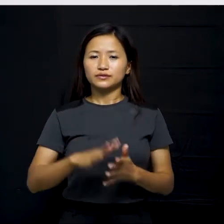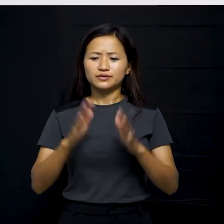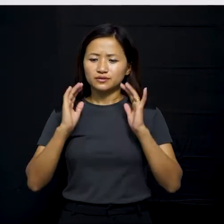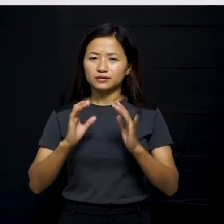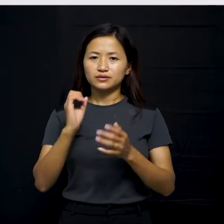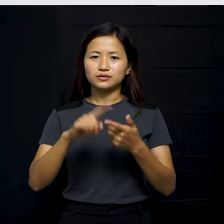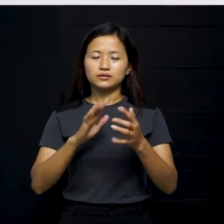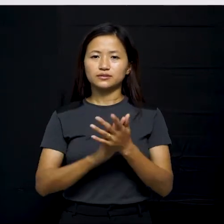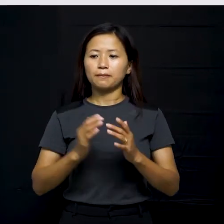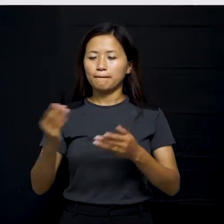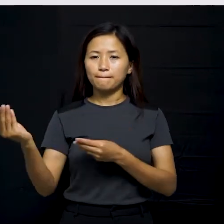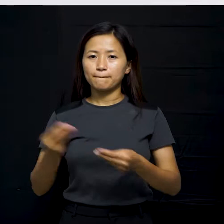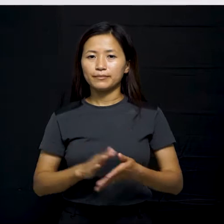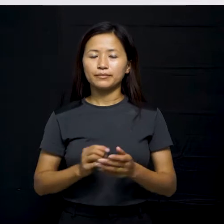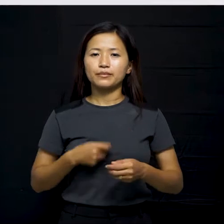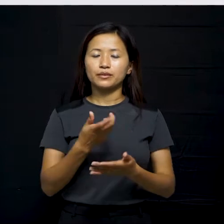which are worn only by the